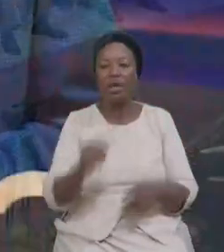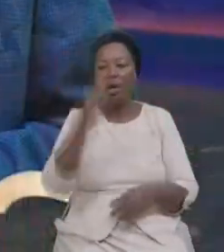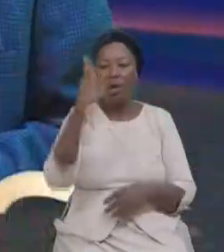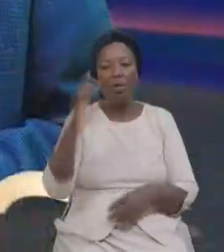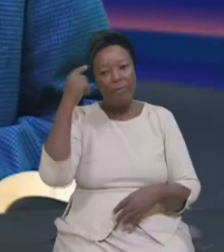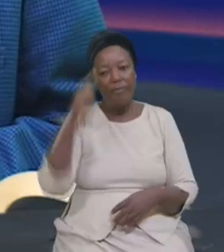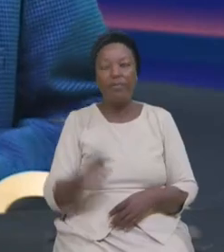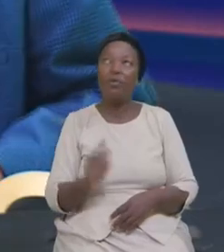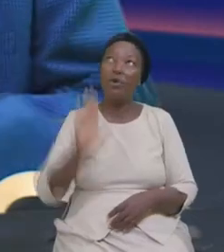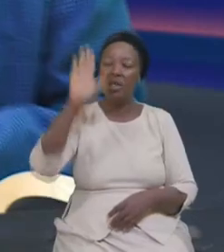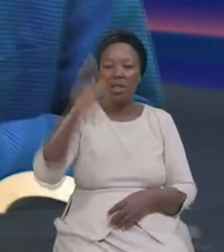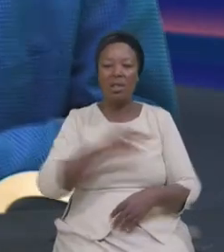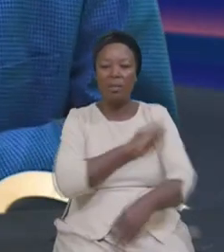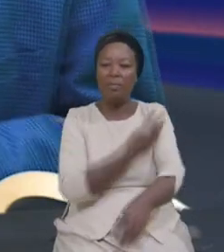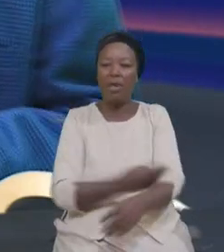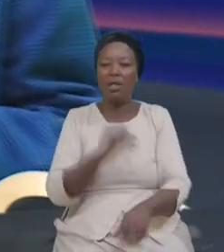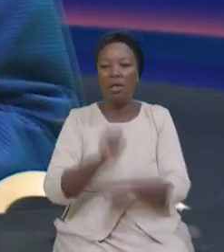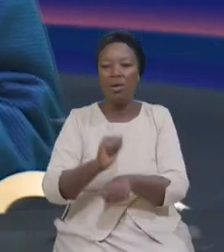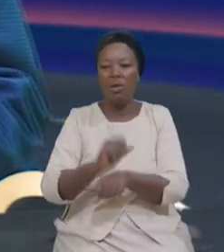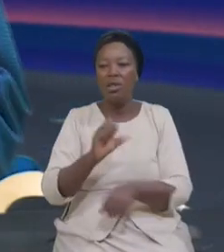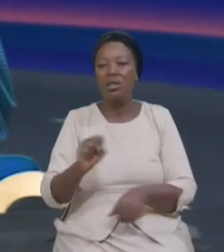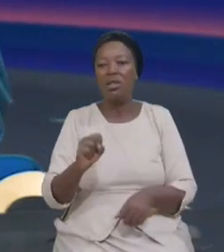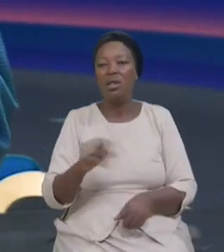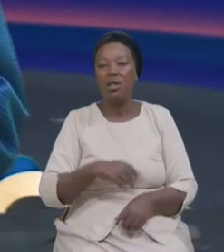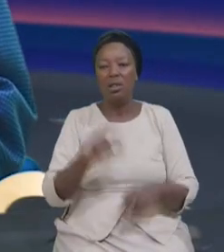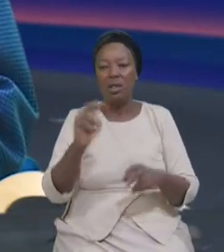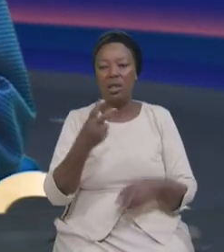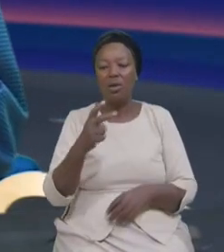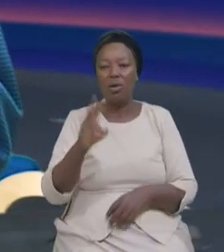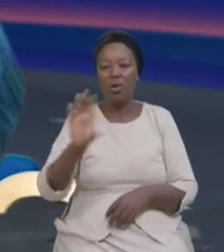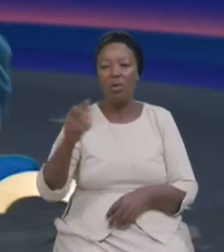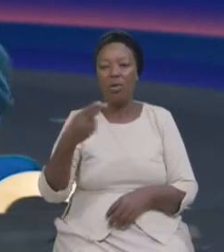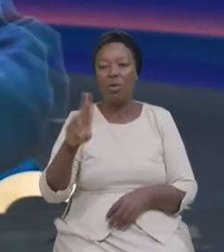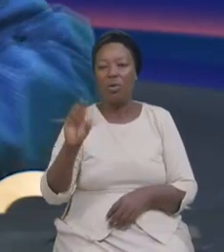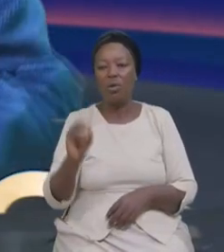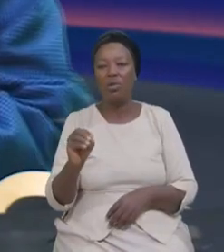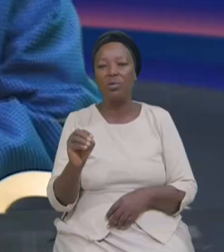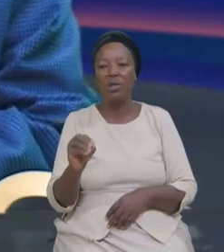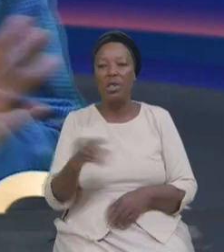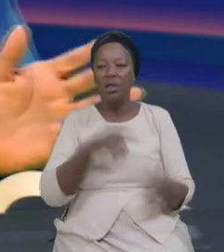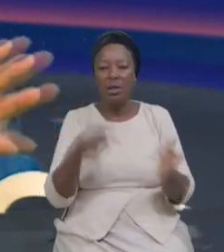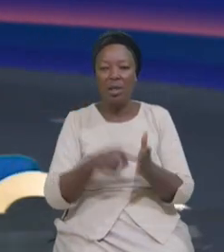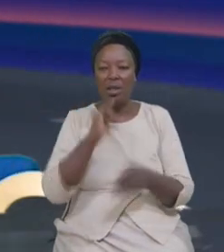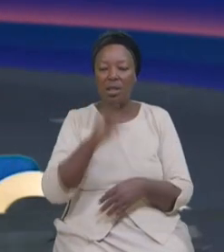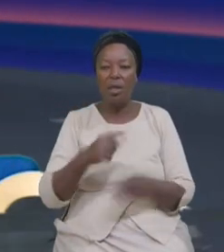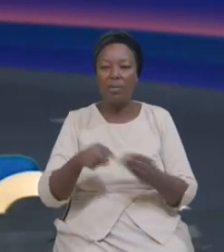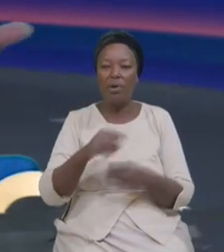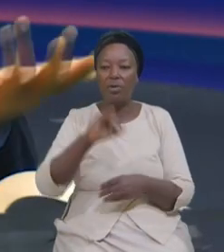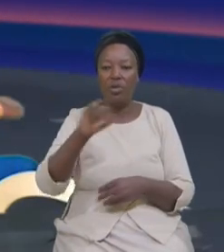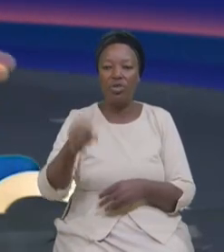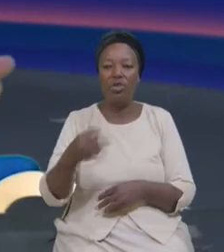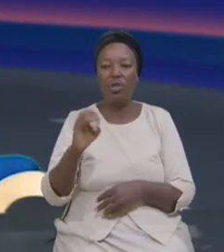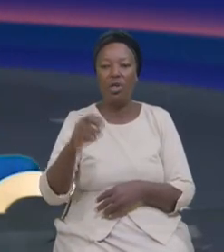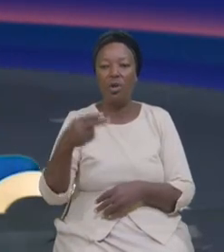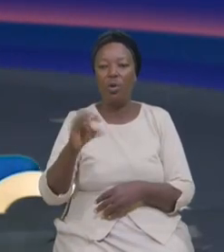his mighty deeds. We're looking at 2 Chronicles, and this is about Jehoshaphat and about Judah. There